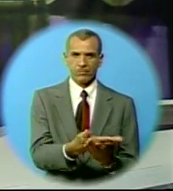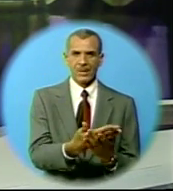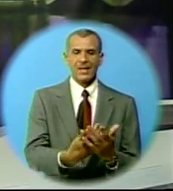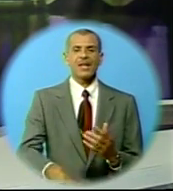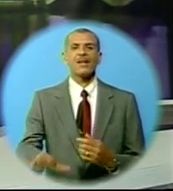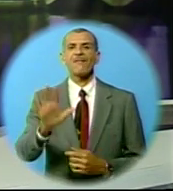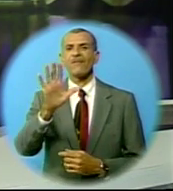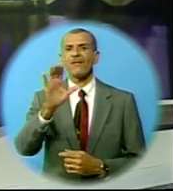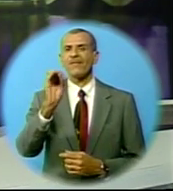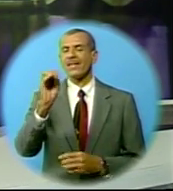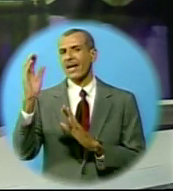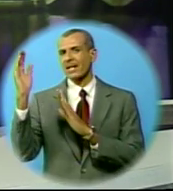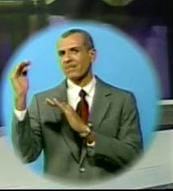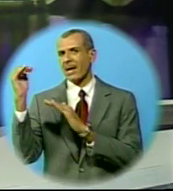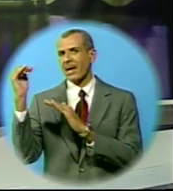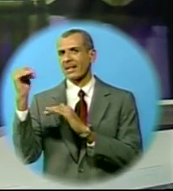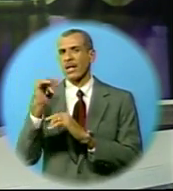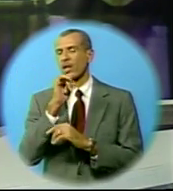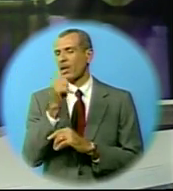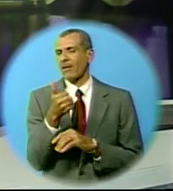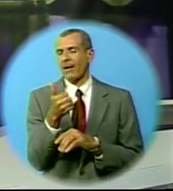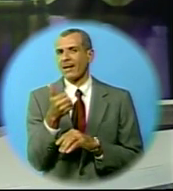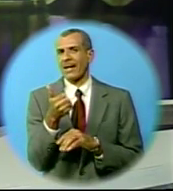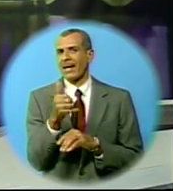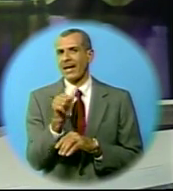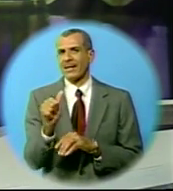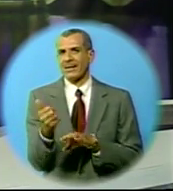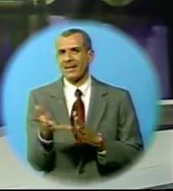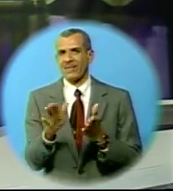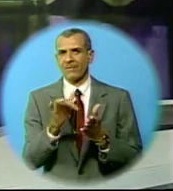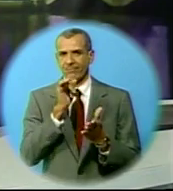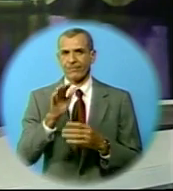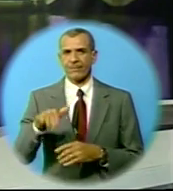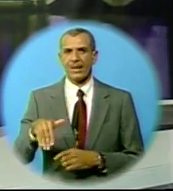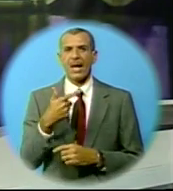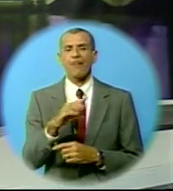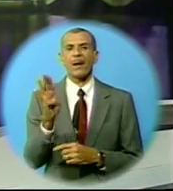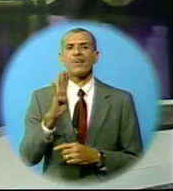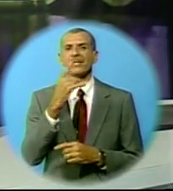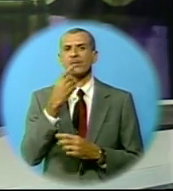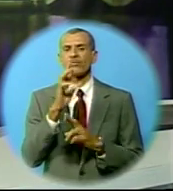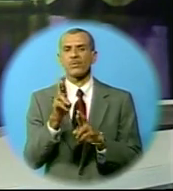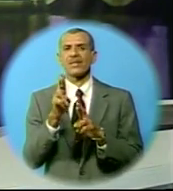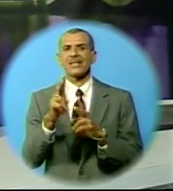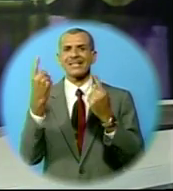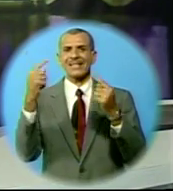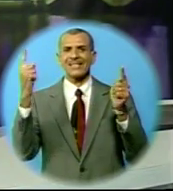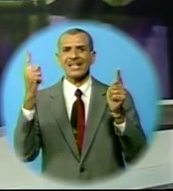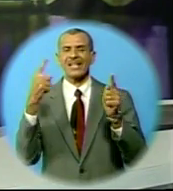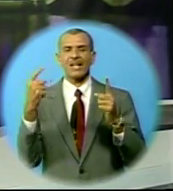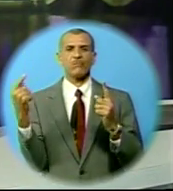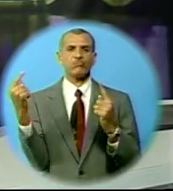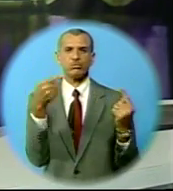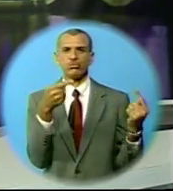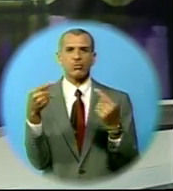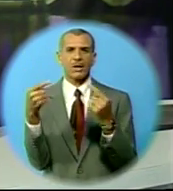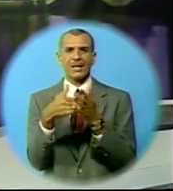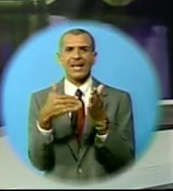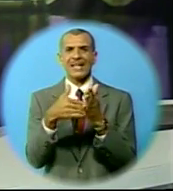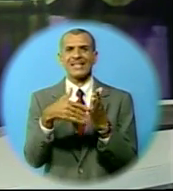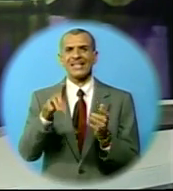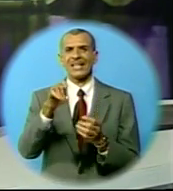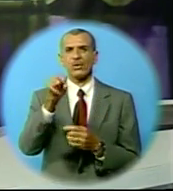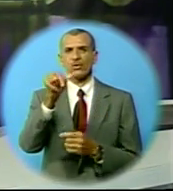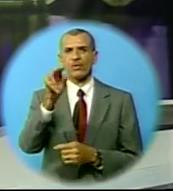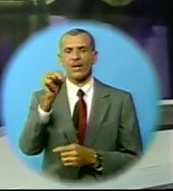says there are some 50 suspected cases. No deaths were reported from the disease. Barbados is also reporting success in its fight against